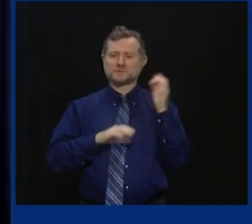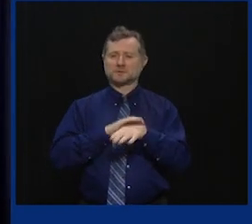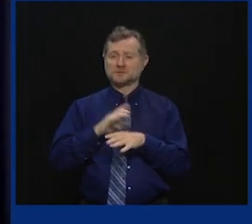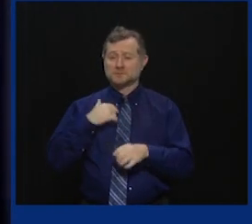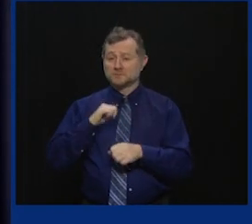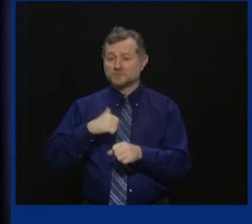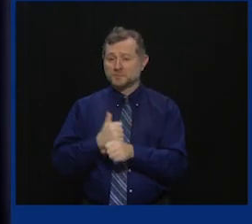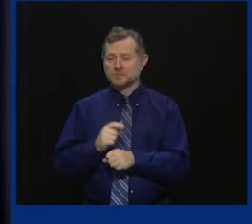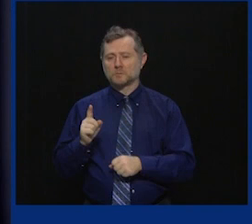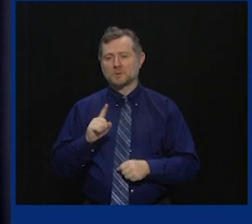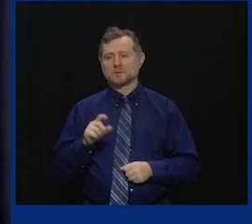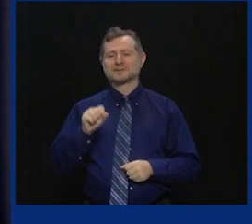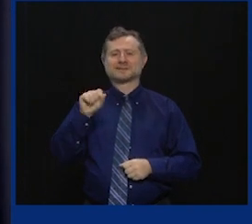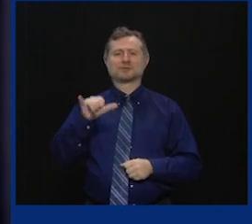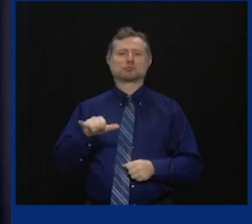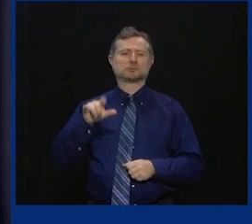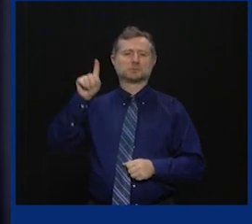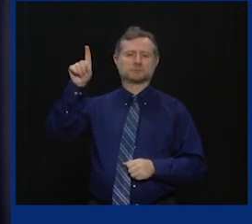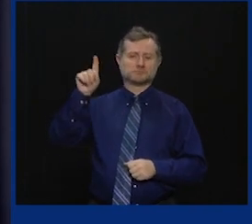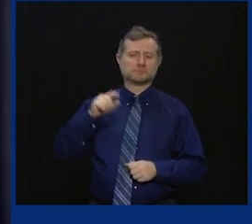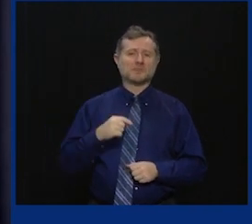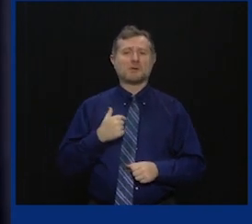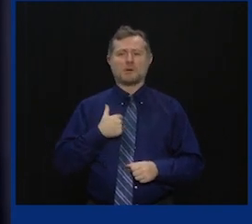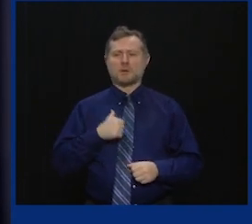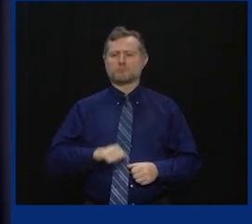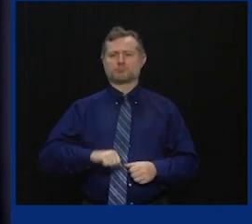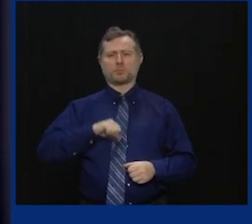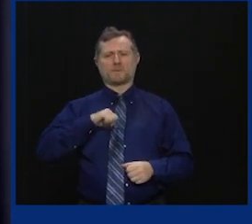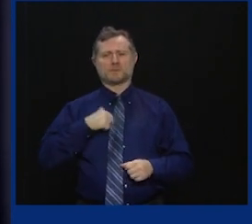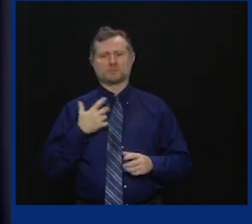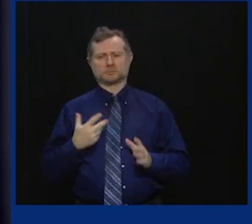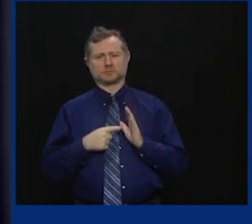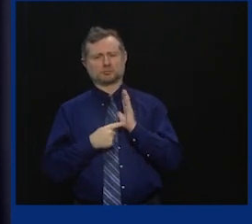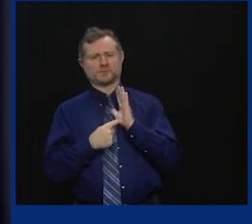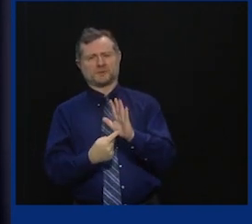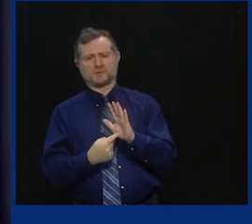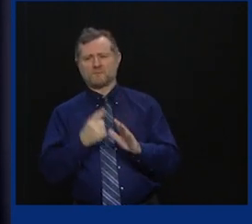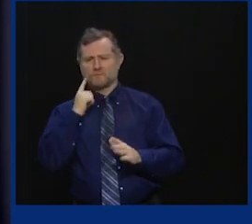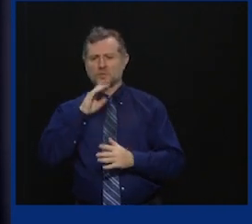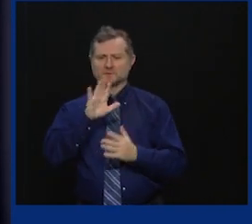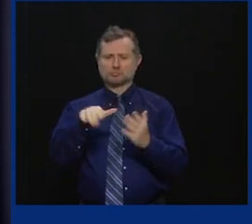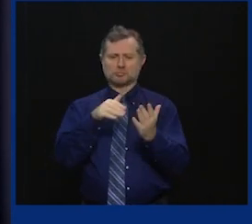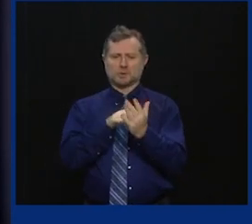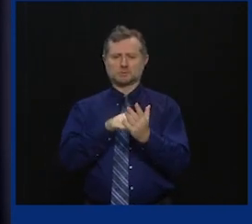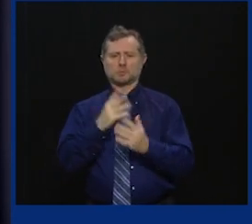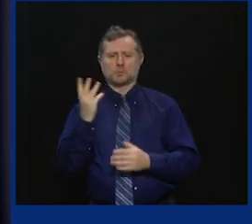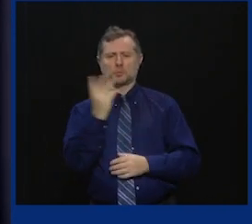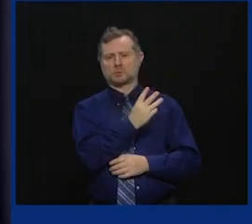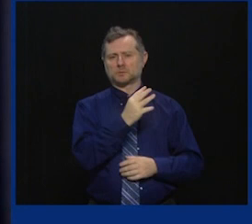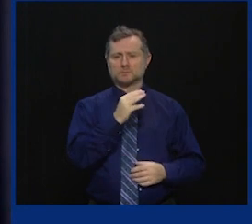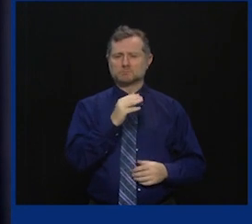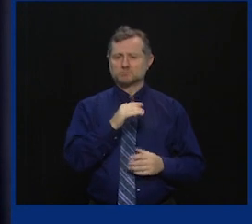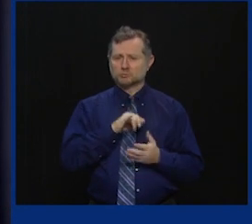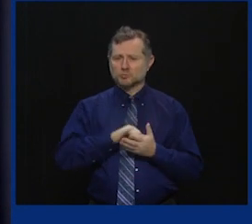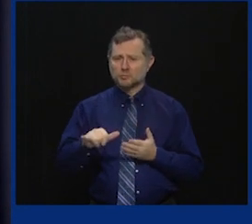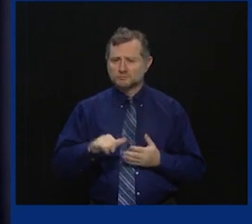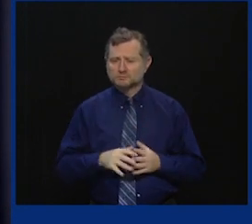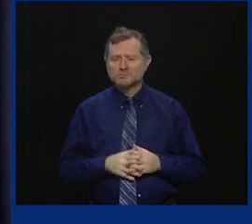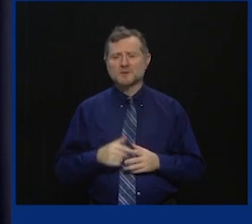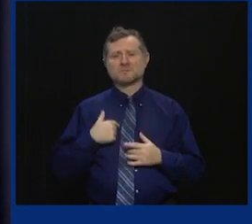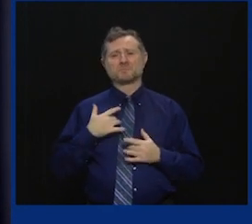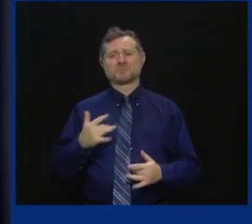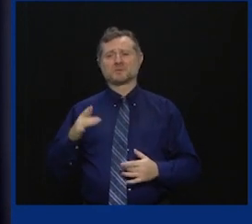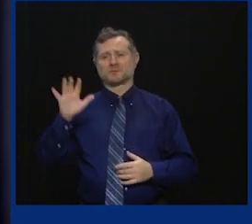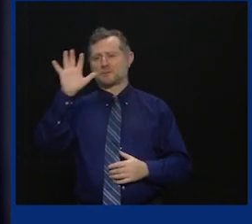here representing Central and Western New York, regions of our state that are so often forgotten